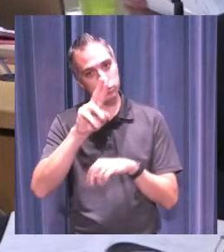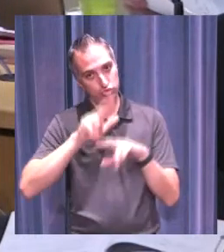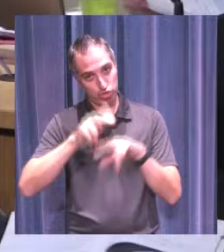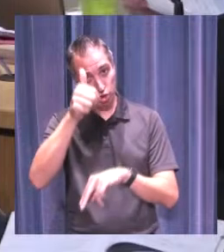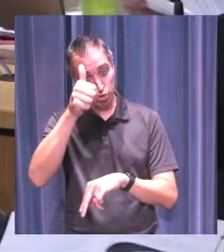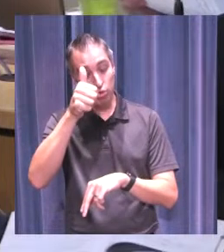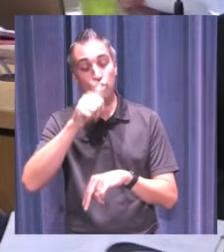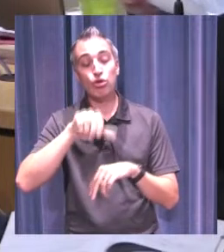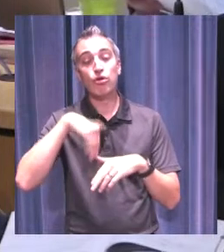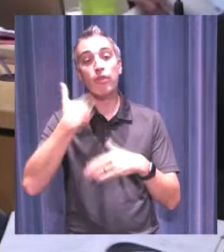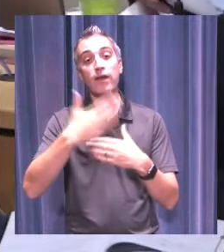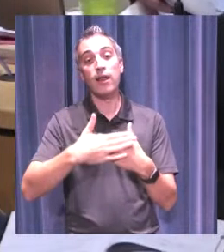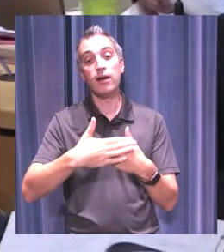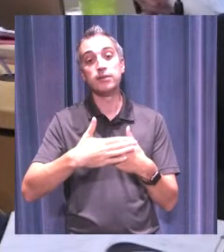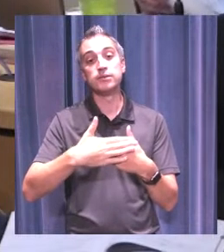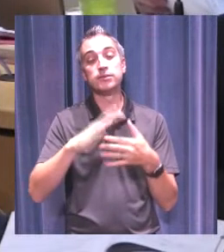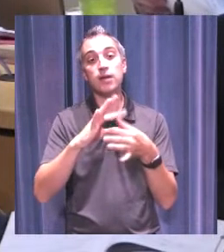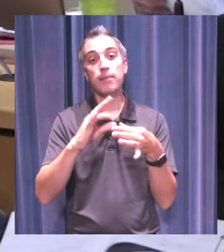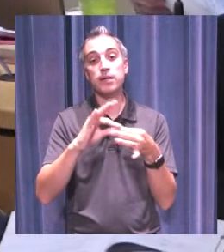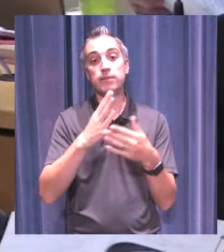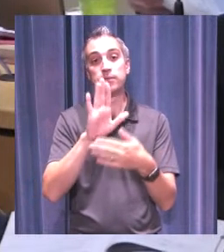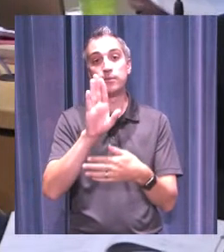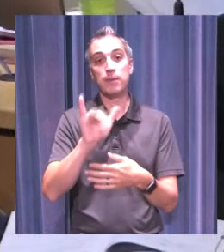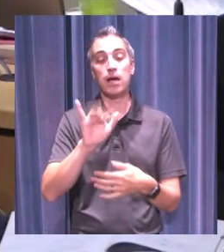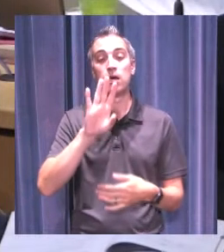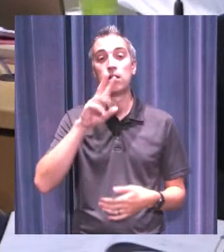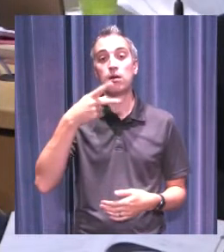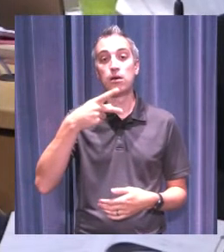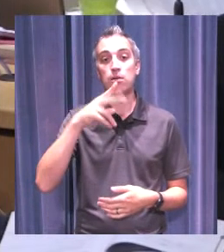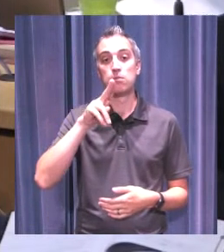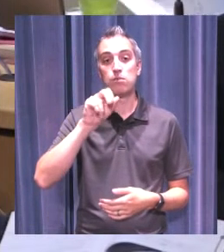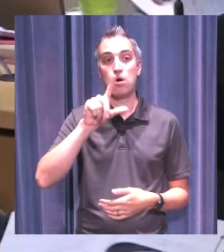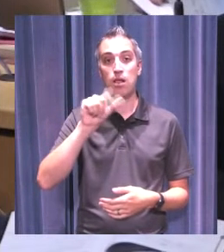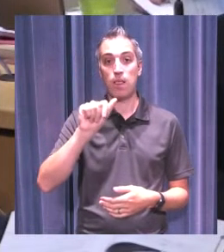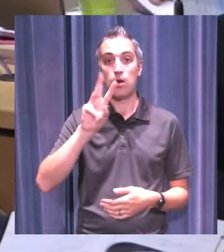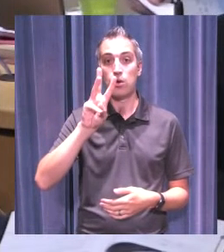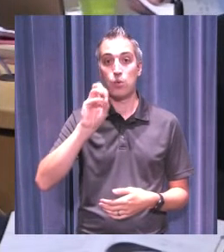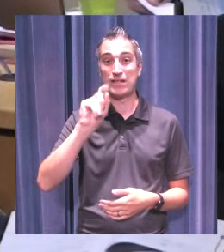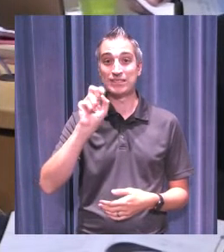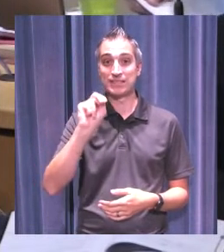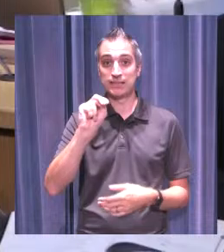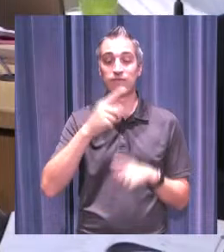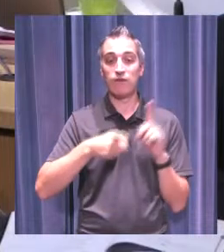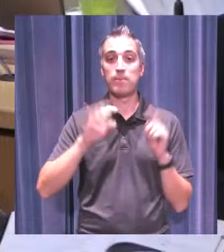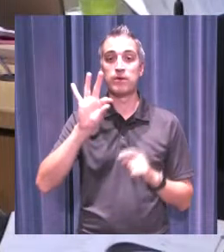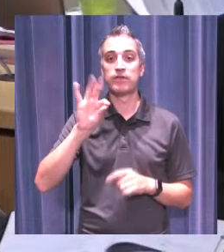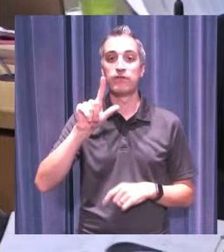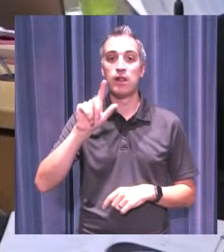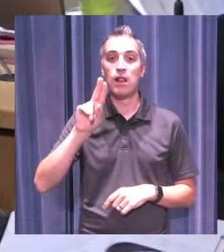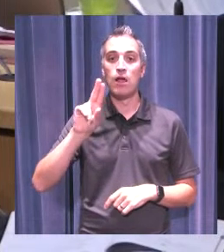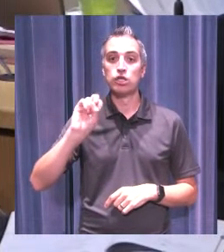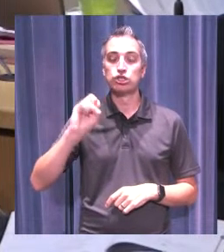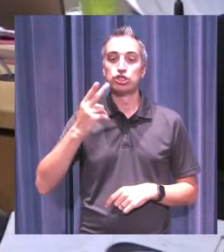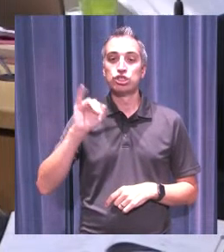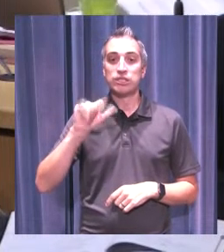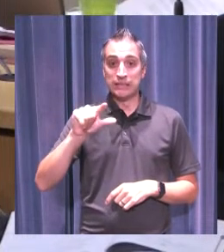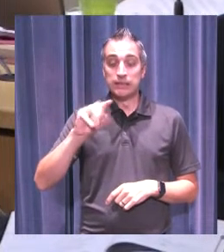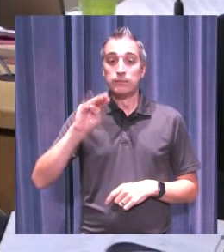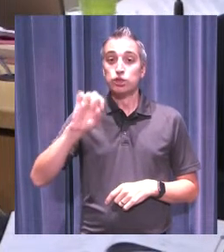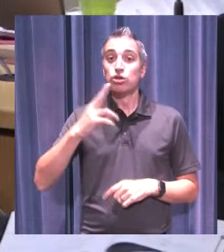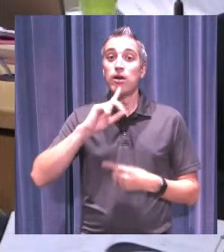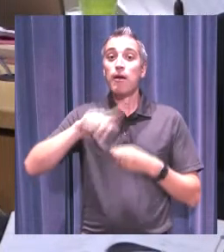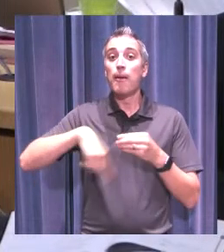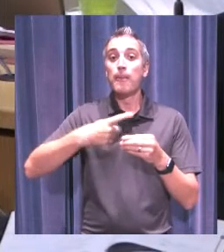next comment's been submitted by Paula Weston of Flushing, Michigan, and on the selection of